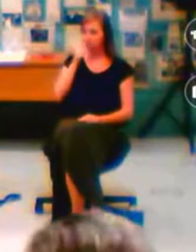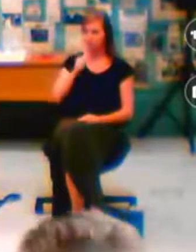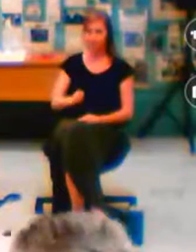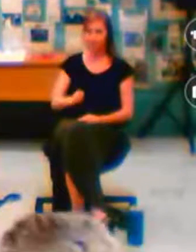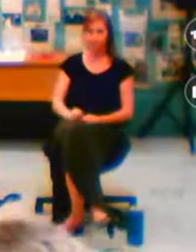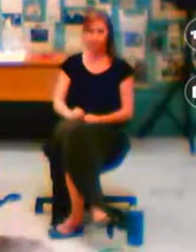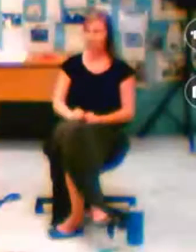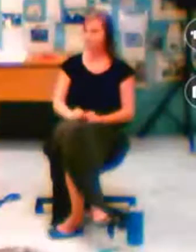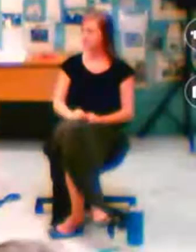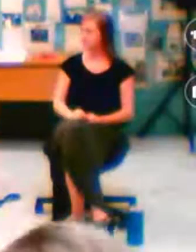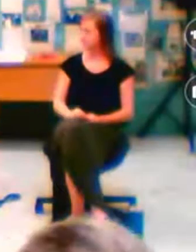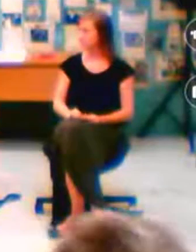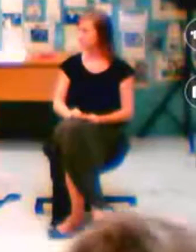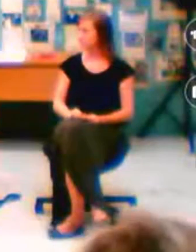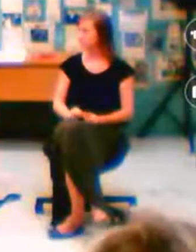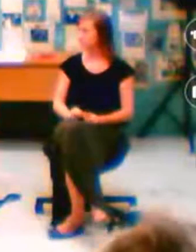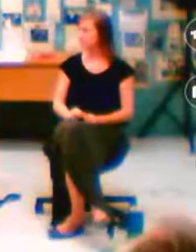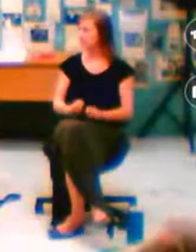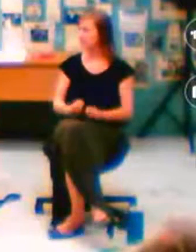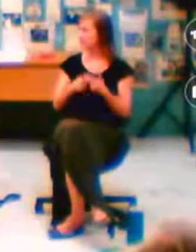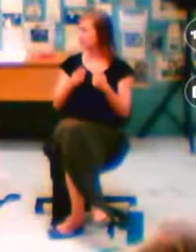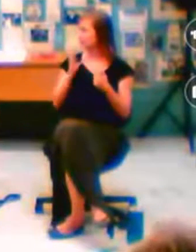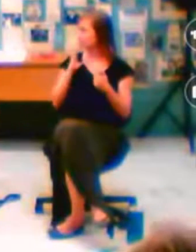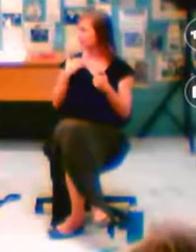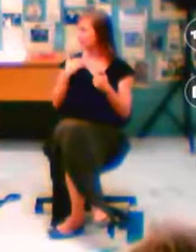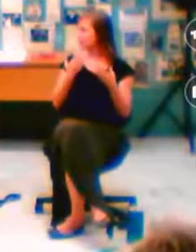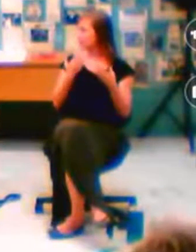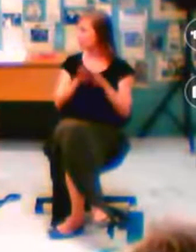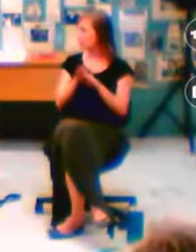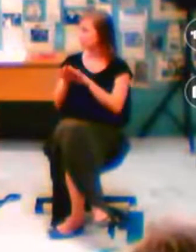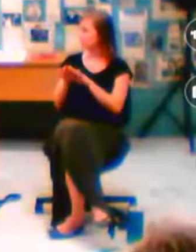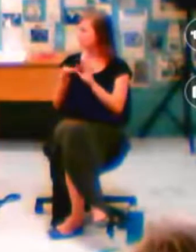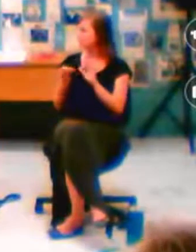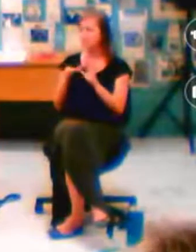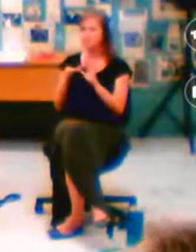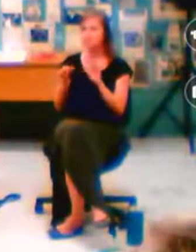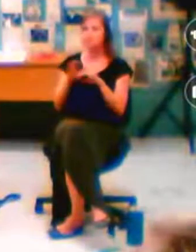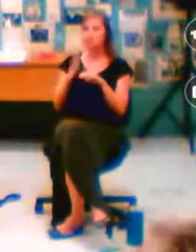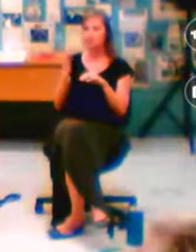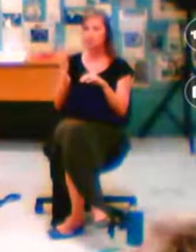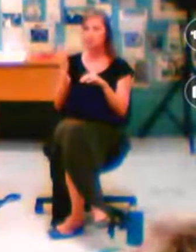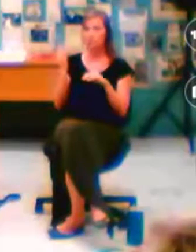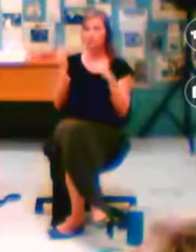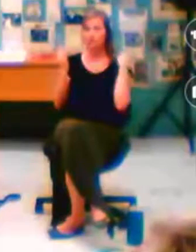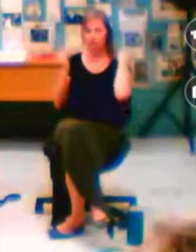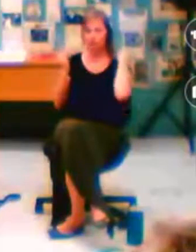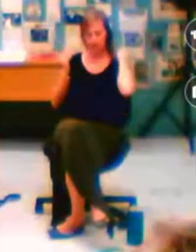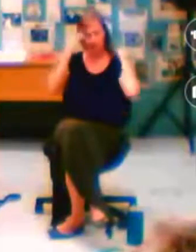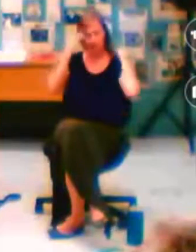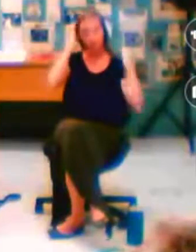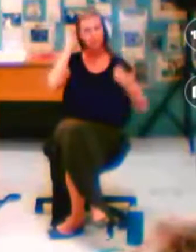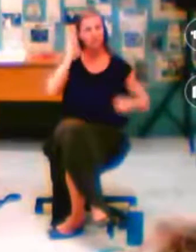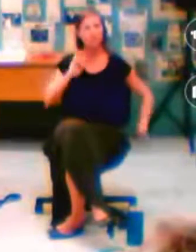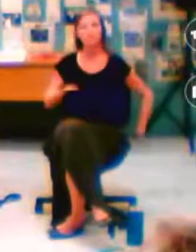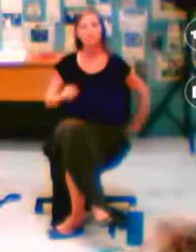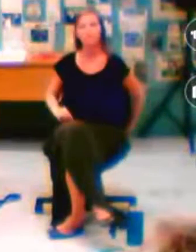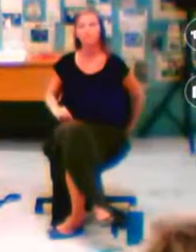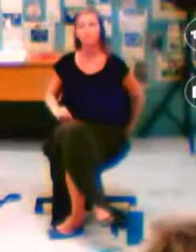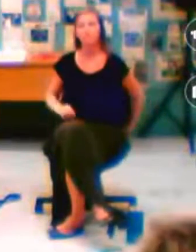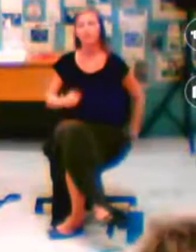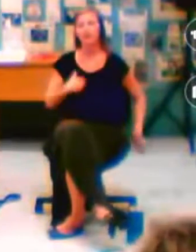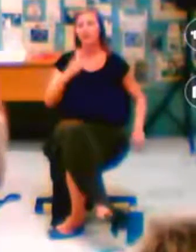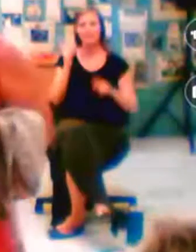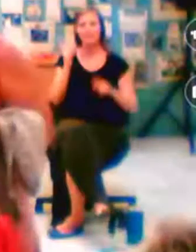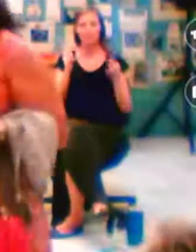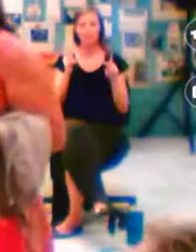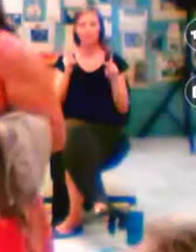was that the last one, or did I see, I thought somebody else had one more. Okay, so Kristen, and then we'll come over to Julie, and then we'll give you just